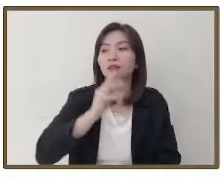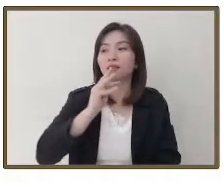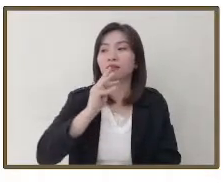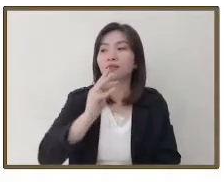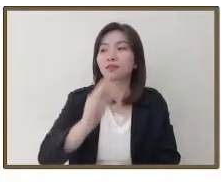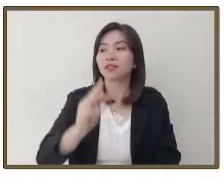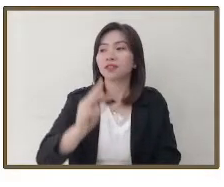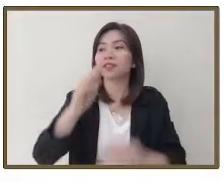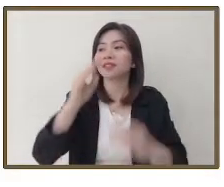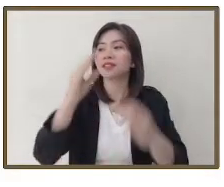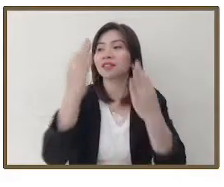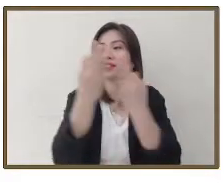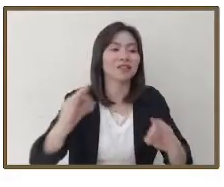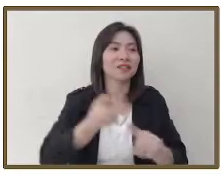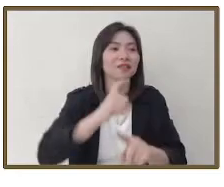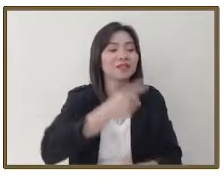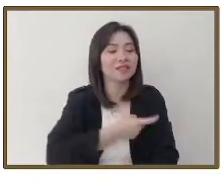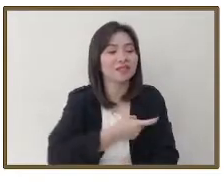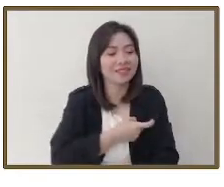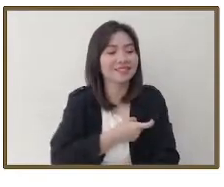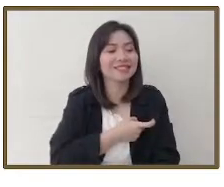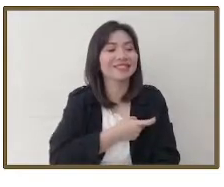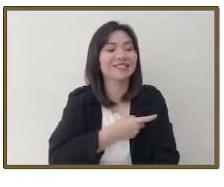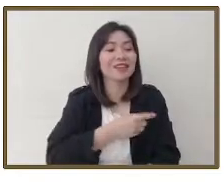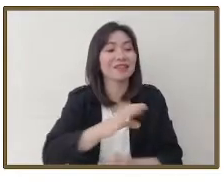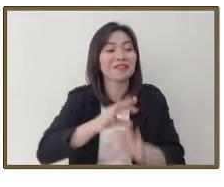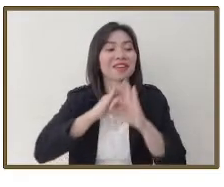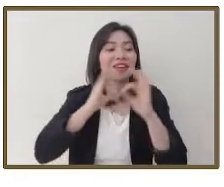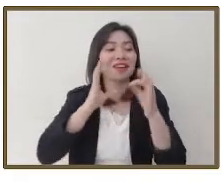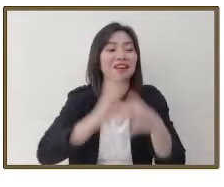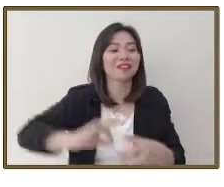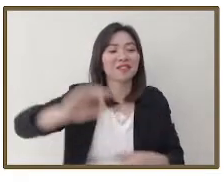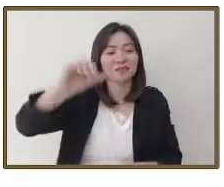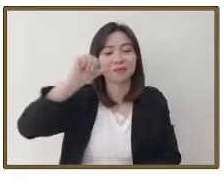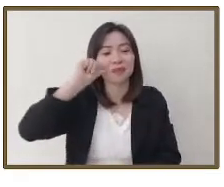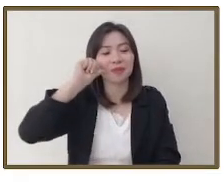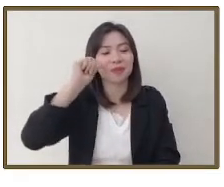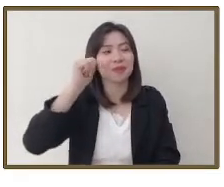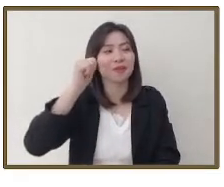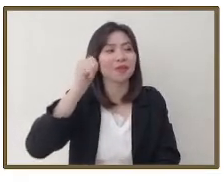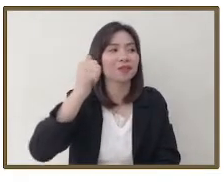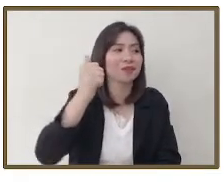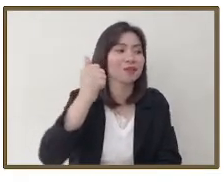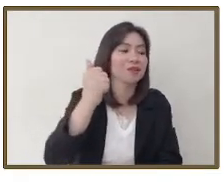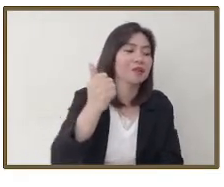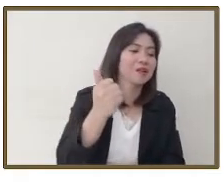I'm free from the fear of